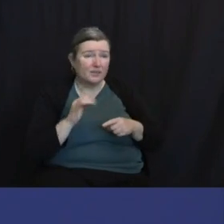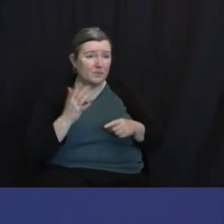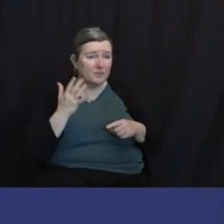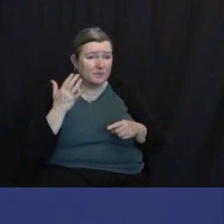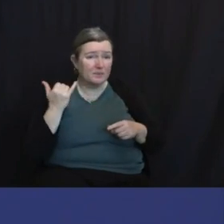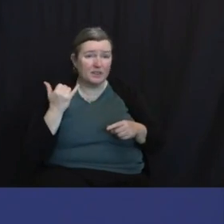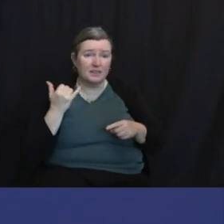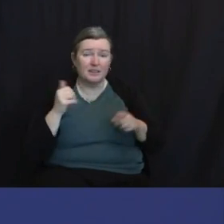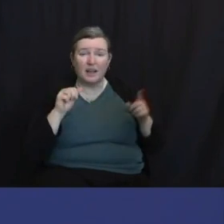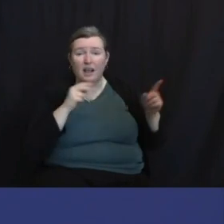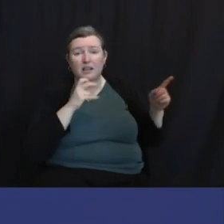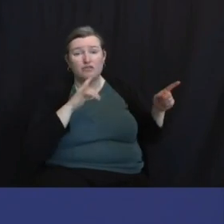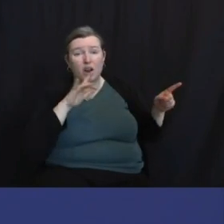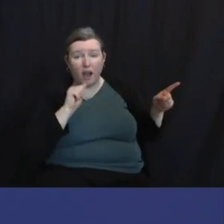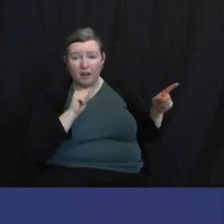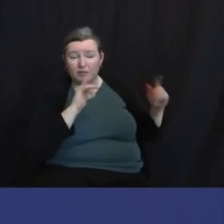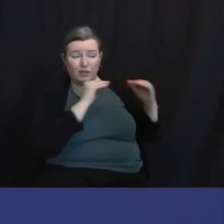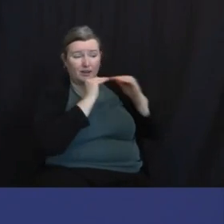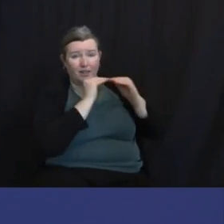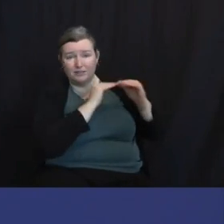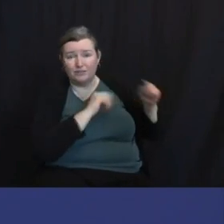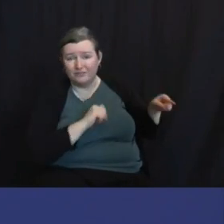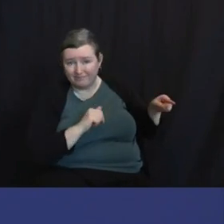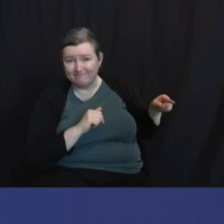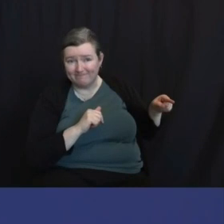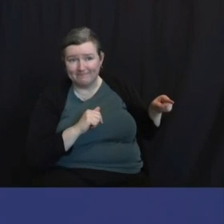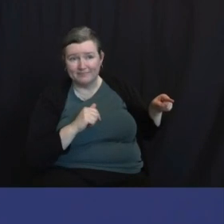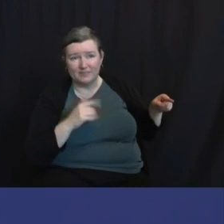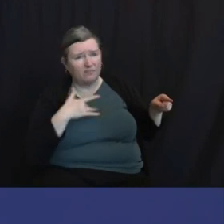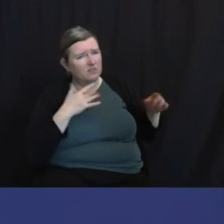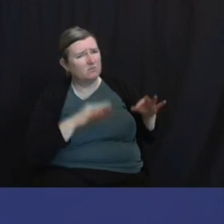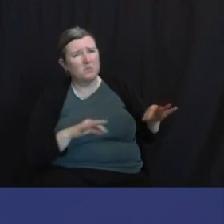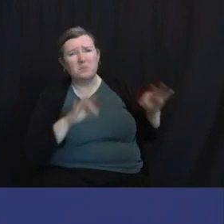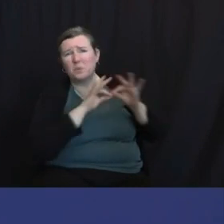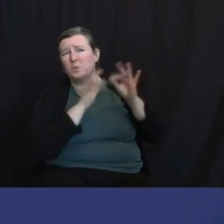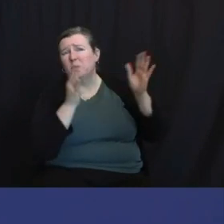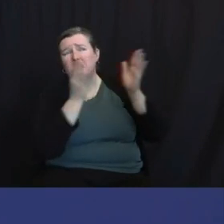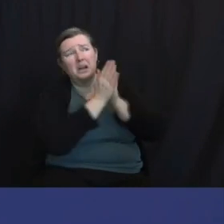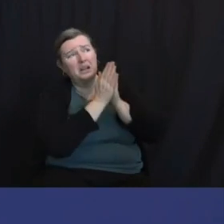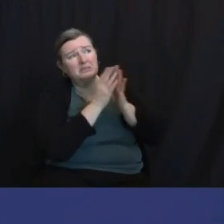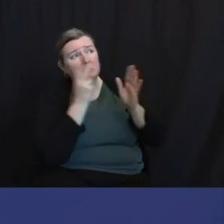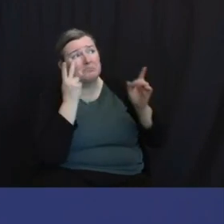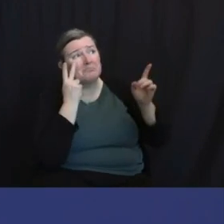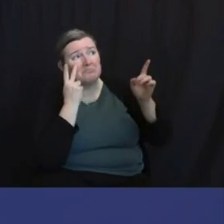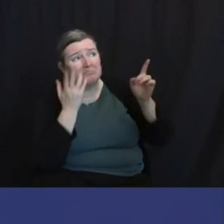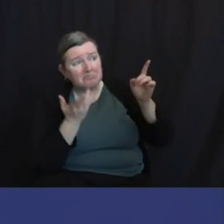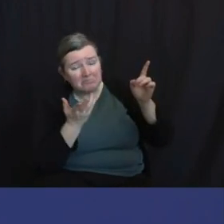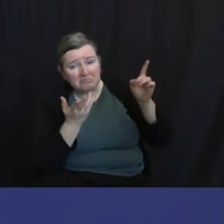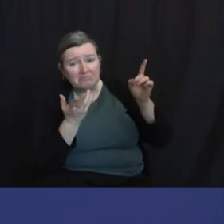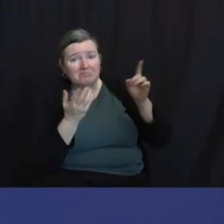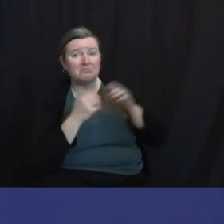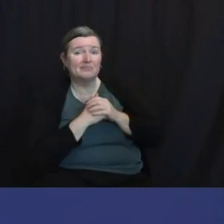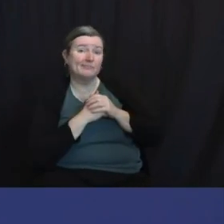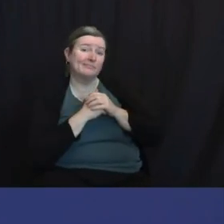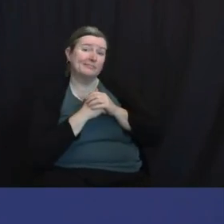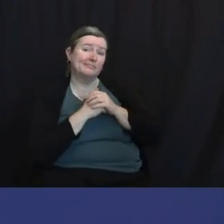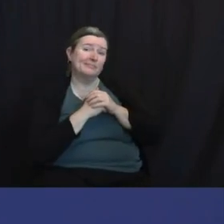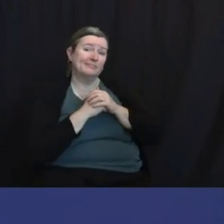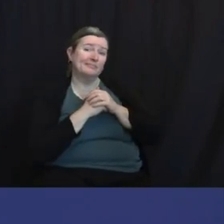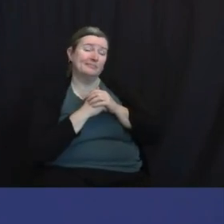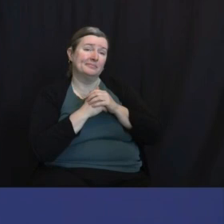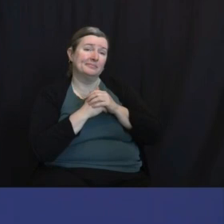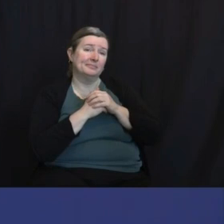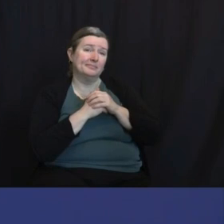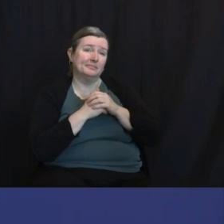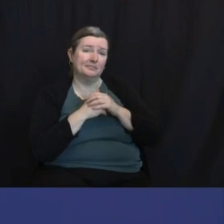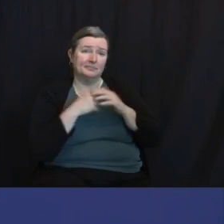many out there agree that it is worth another shot. Whether we get it or not, we can't say. But I think the reason